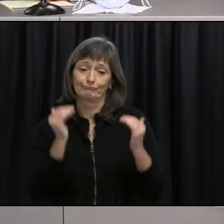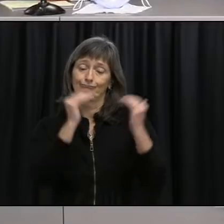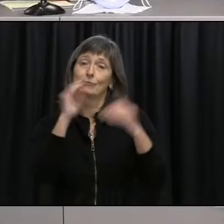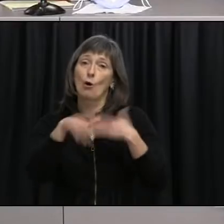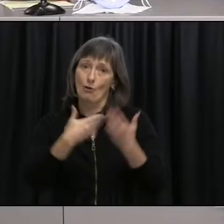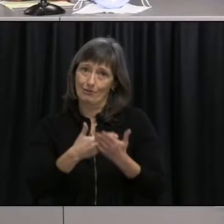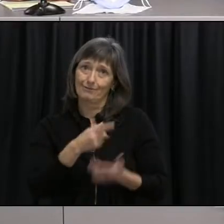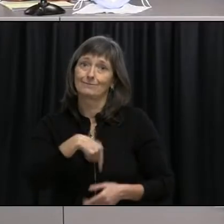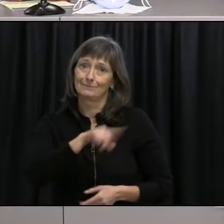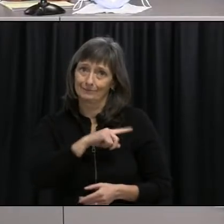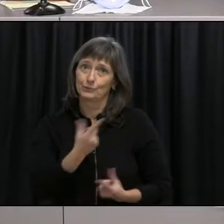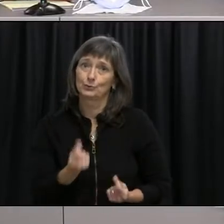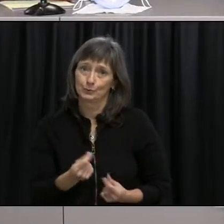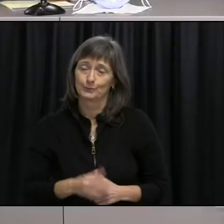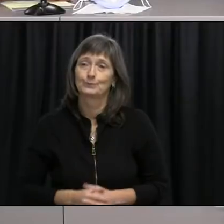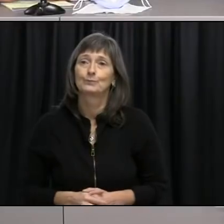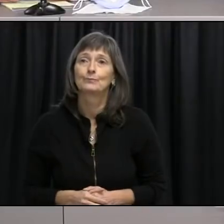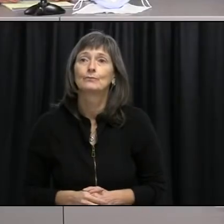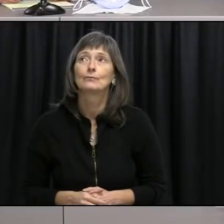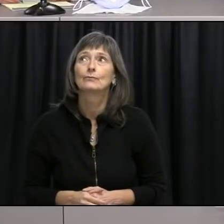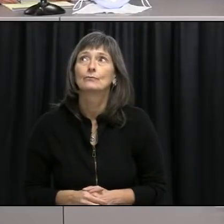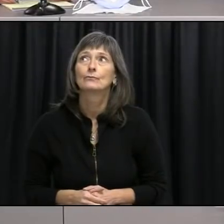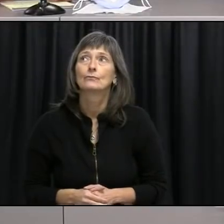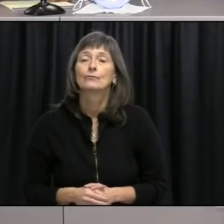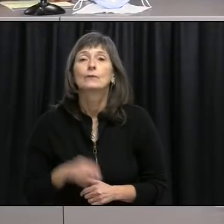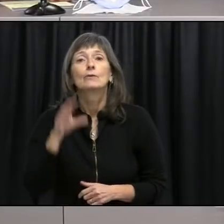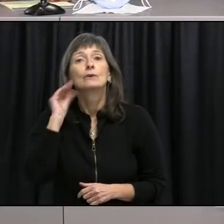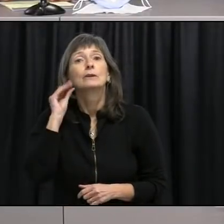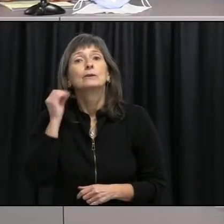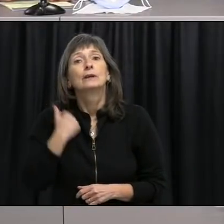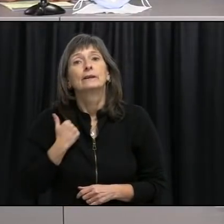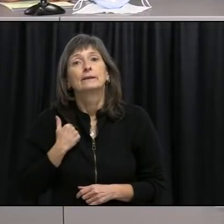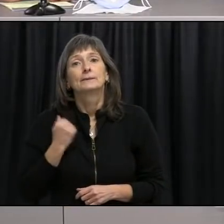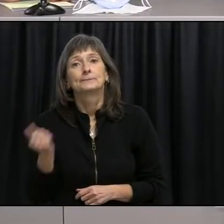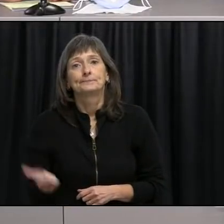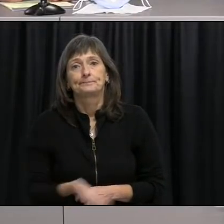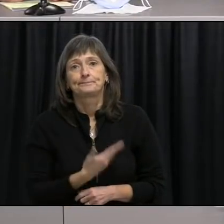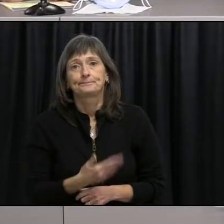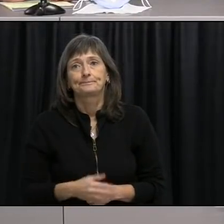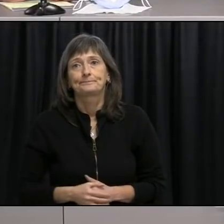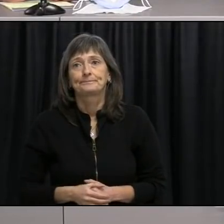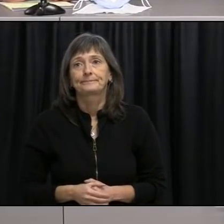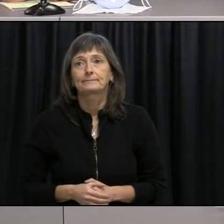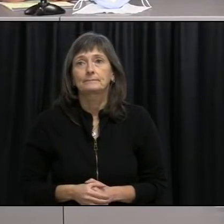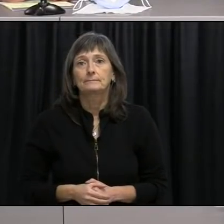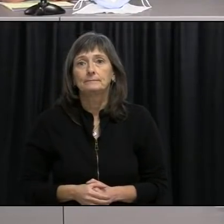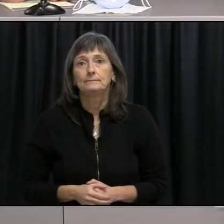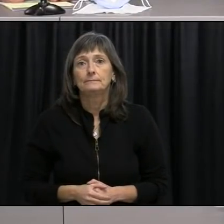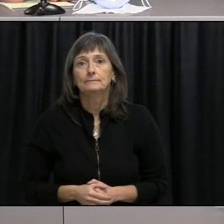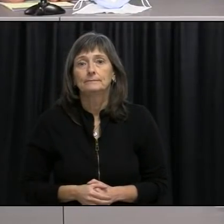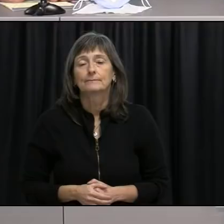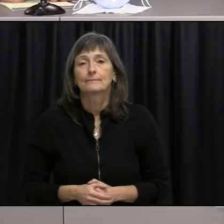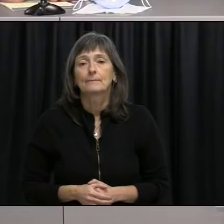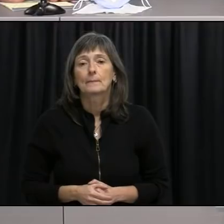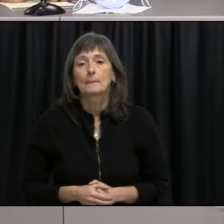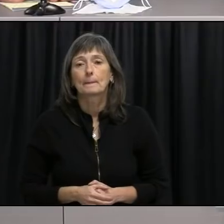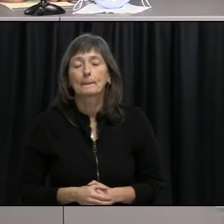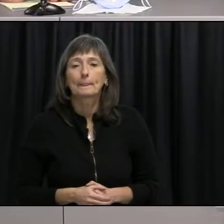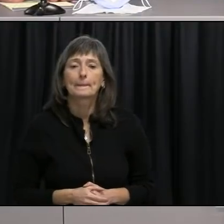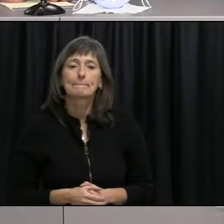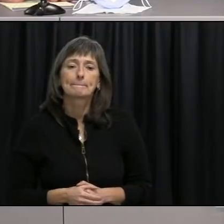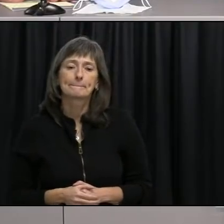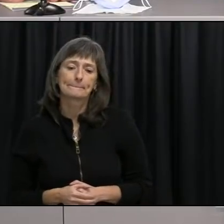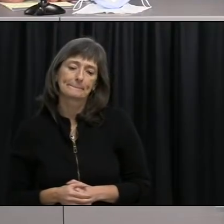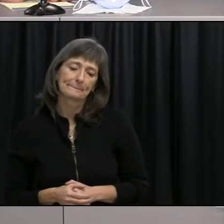Thank you. Our next questions are from Patrick Butler of Radio Canada. Please go ahead. Hi again. Can you talk a little